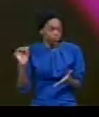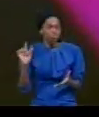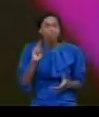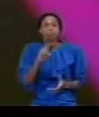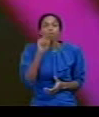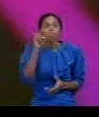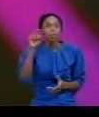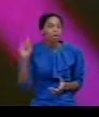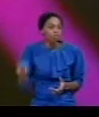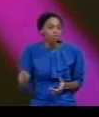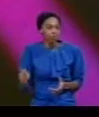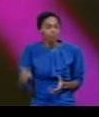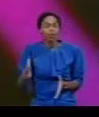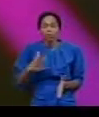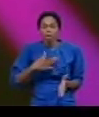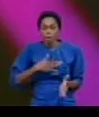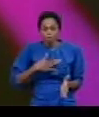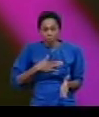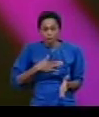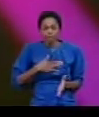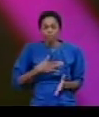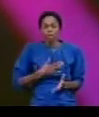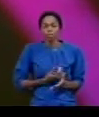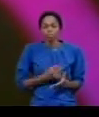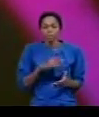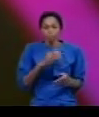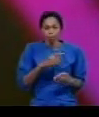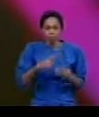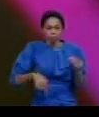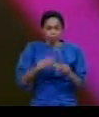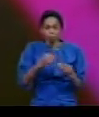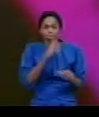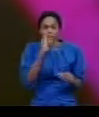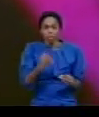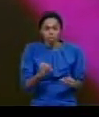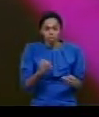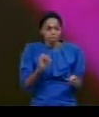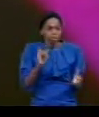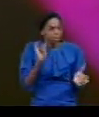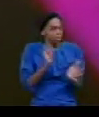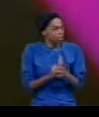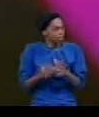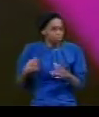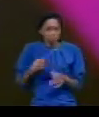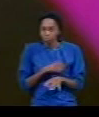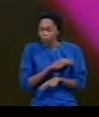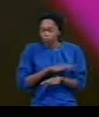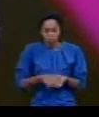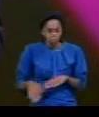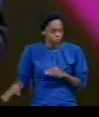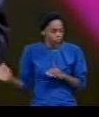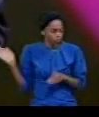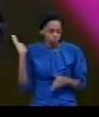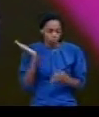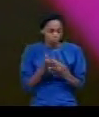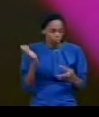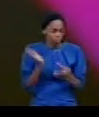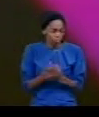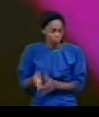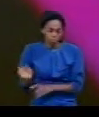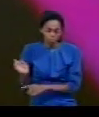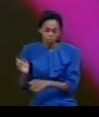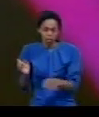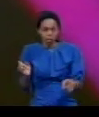my sentence is this, that we trouble not them, that we Jews,